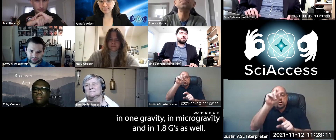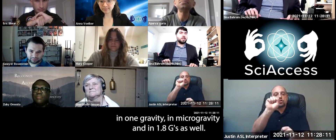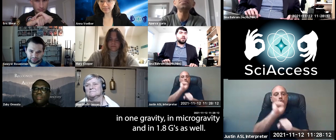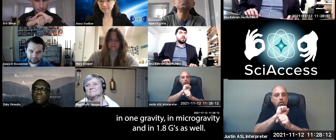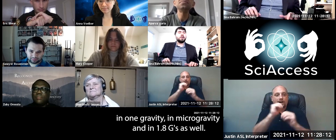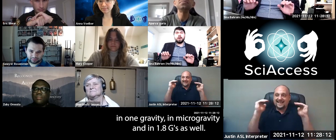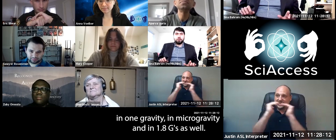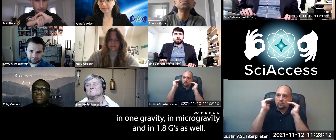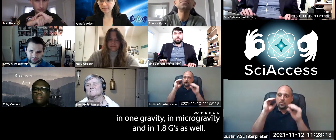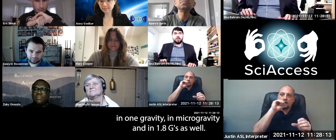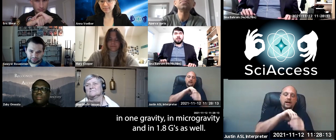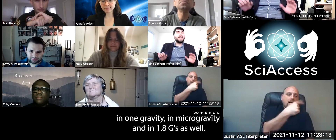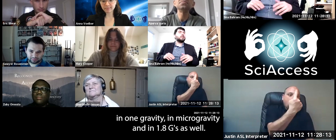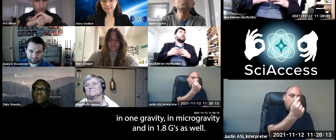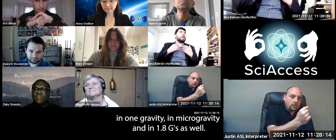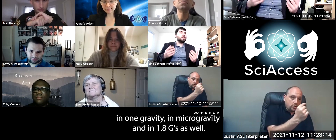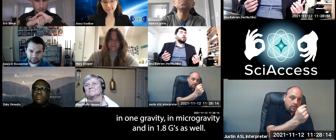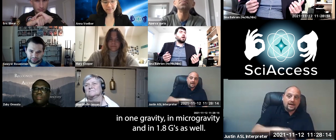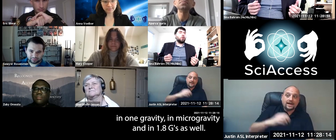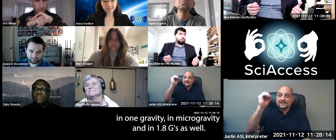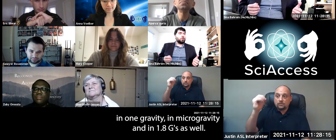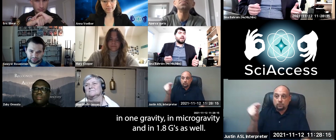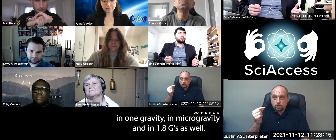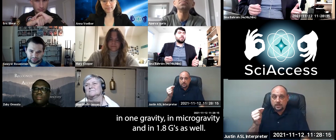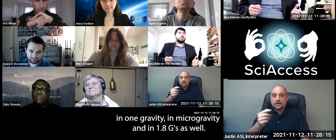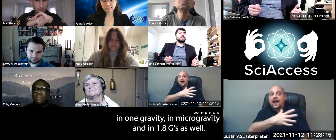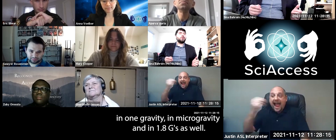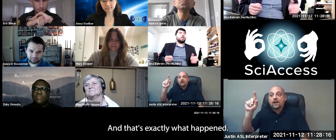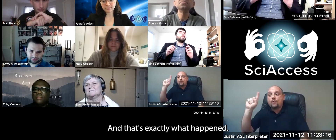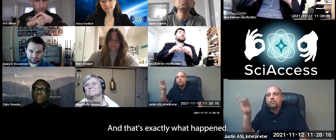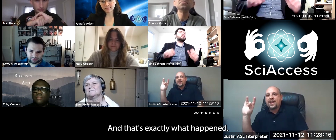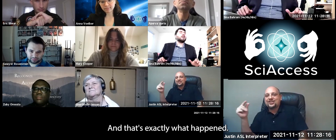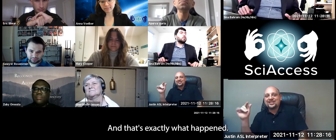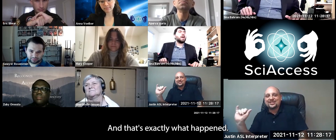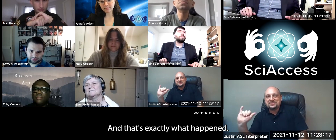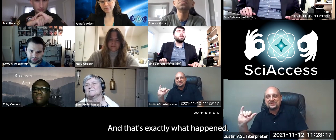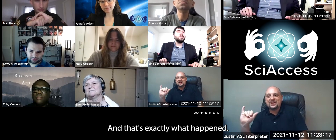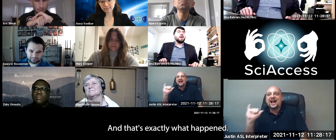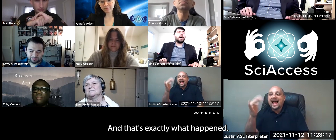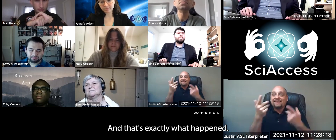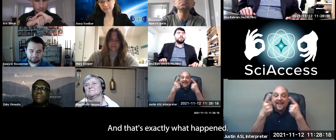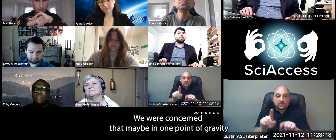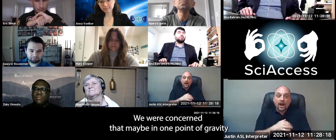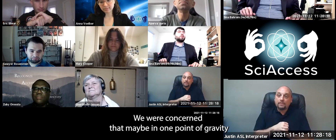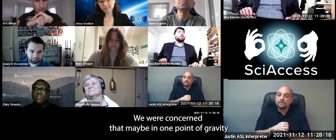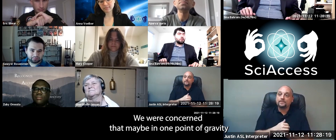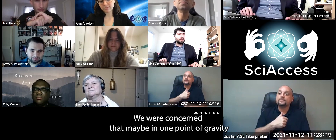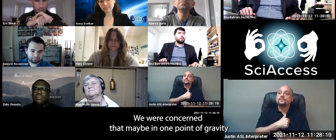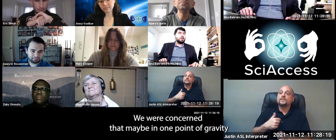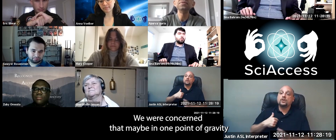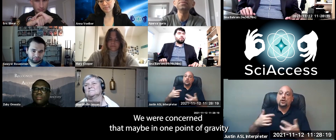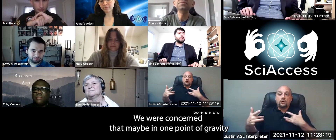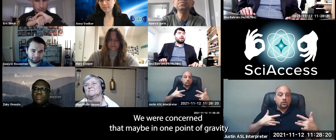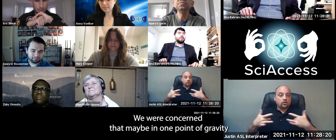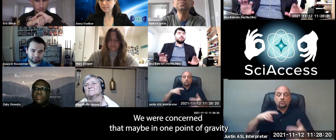1 gravity, in microgravity, and in 1.8 Gs as well, and that's exactly what happened. We were concerned that